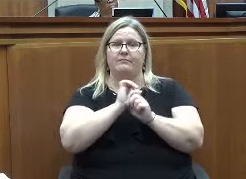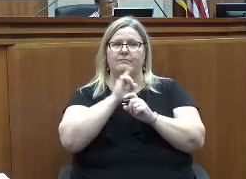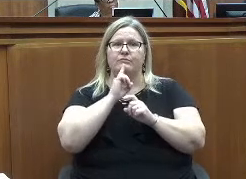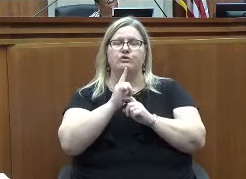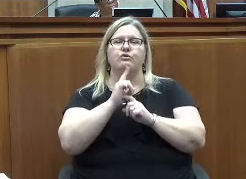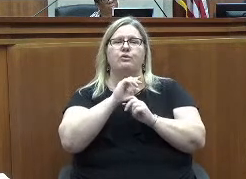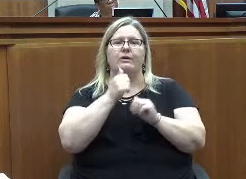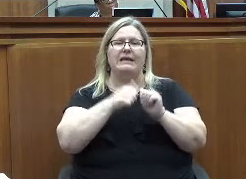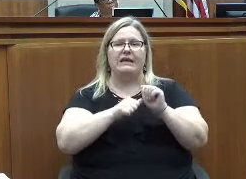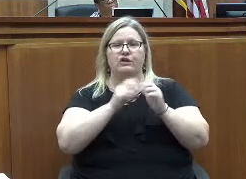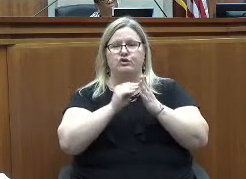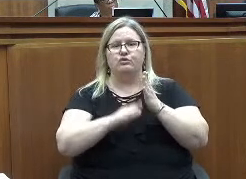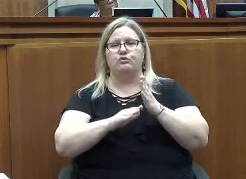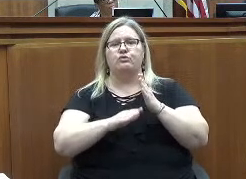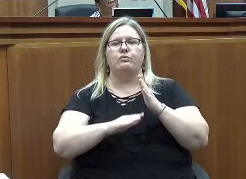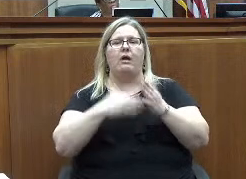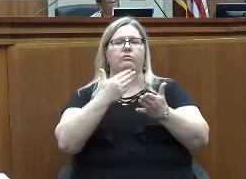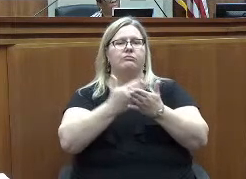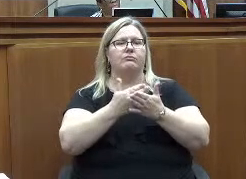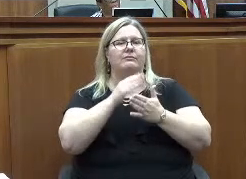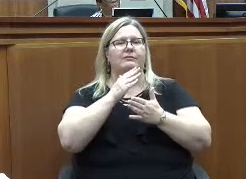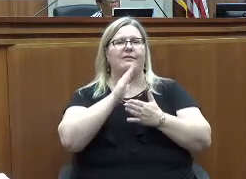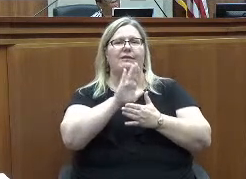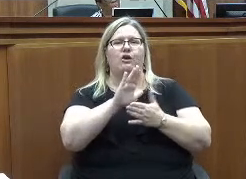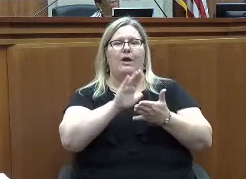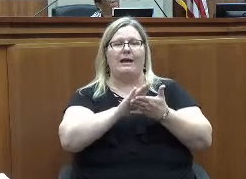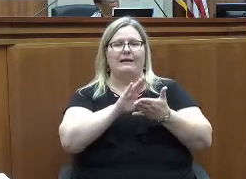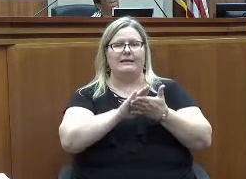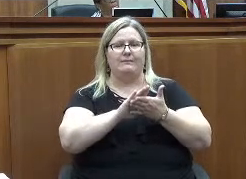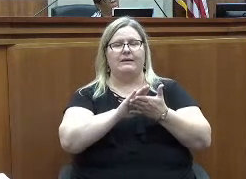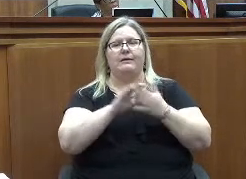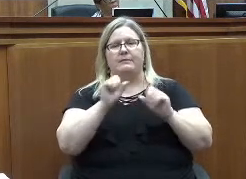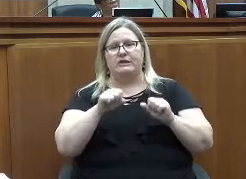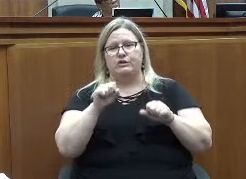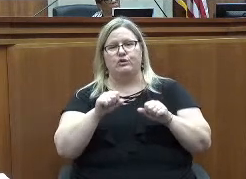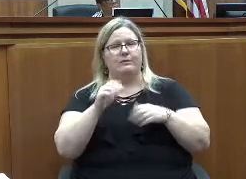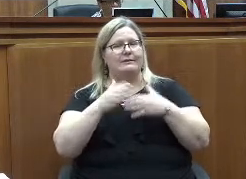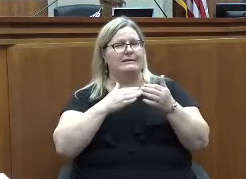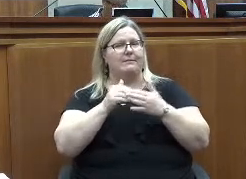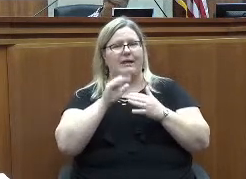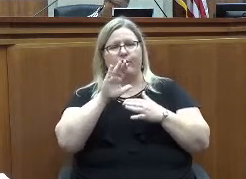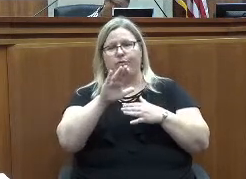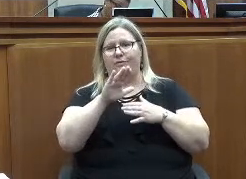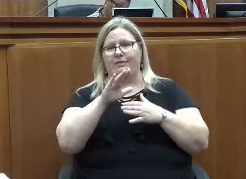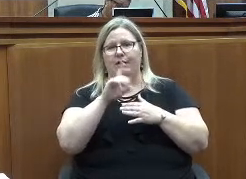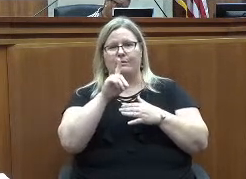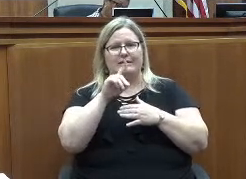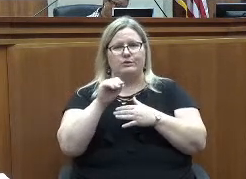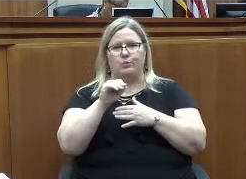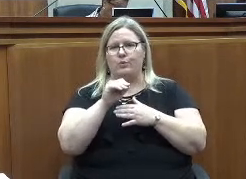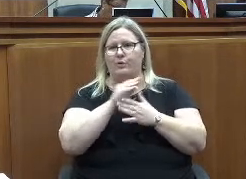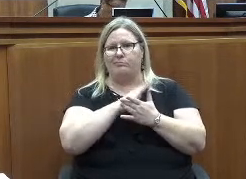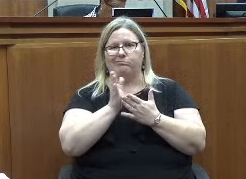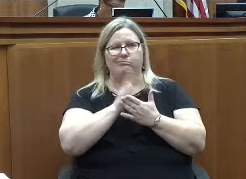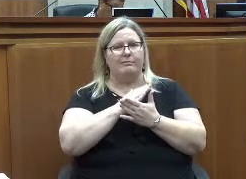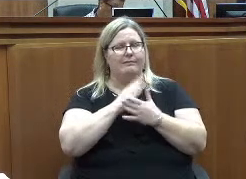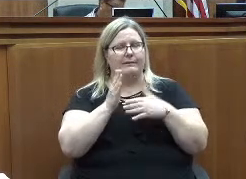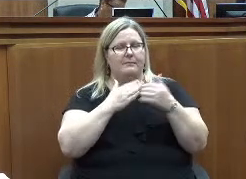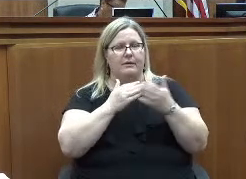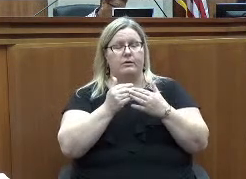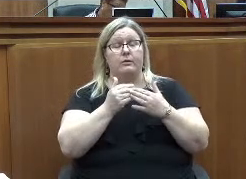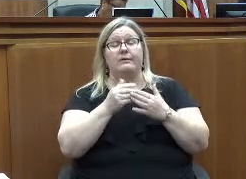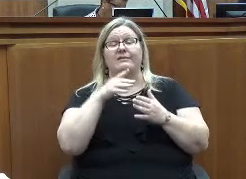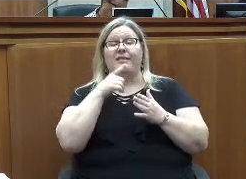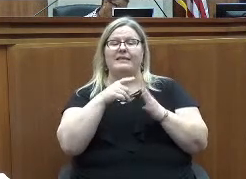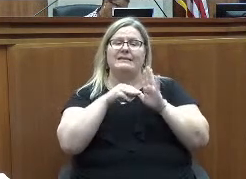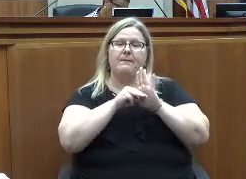full academic potential no matter the level of spectrum disorder. This is a proven model, and students that